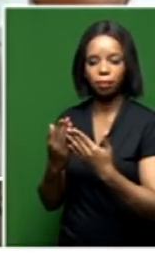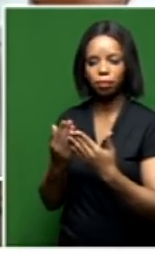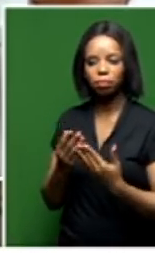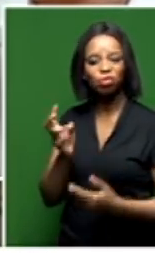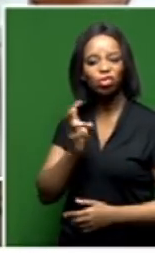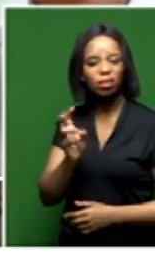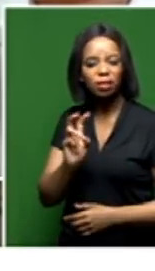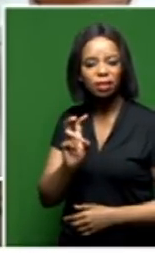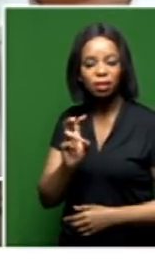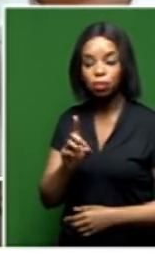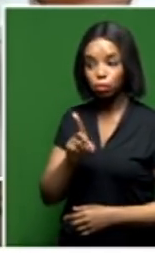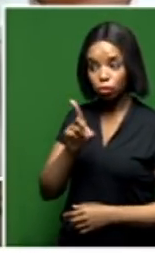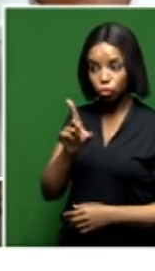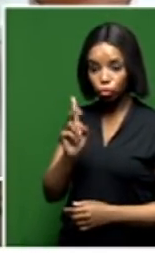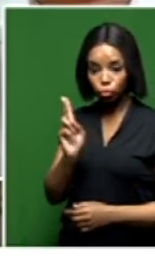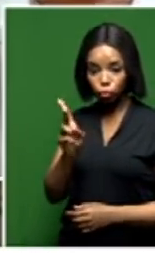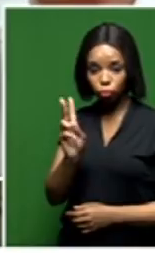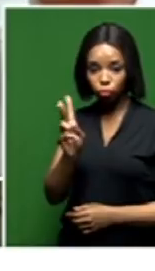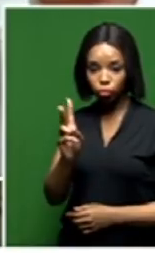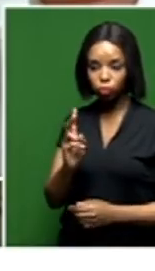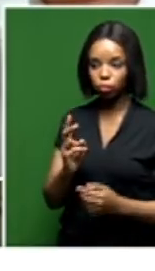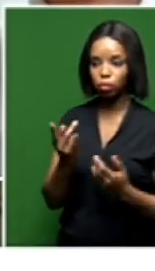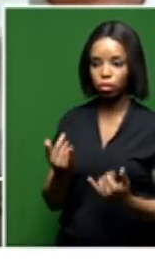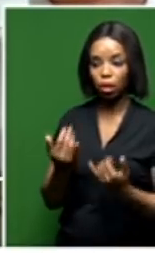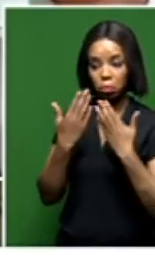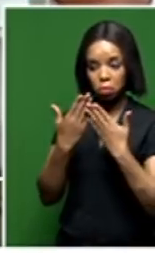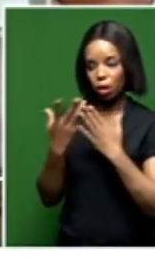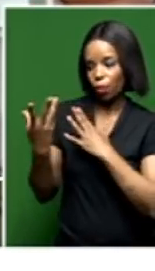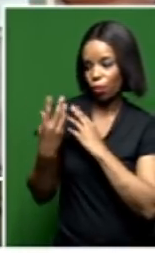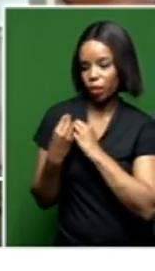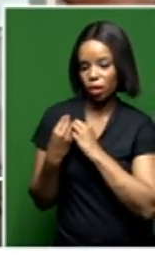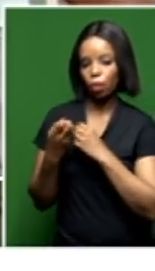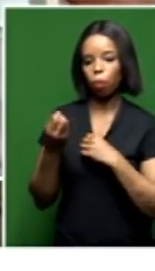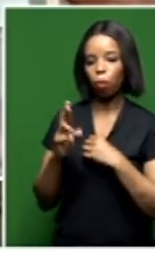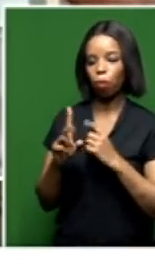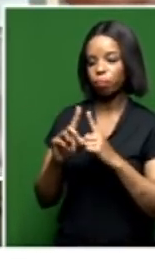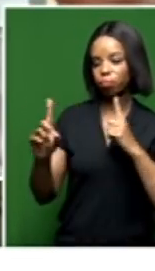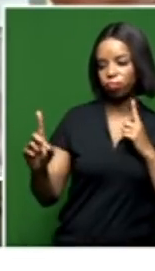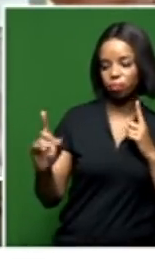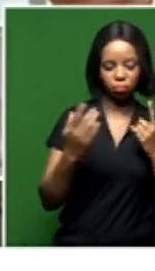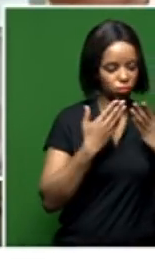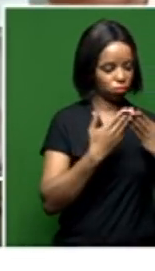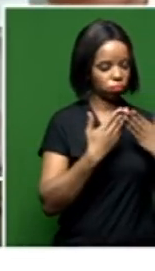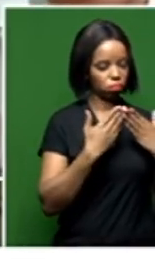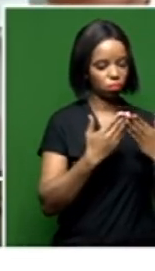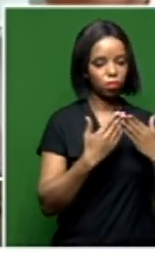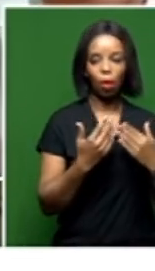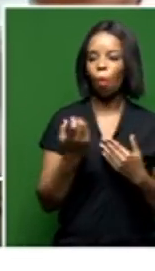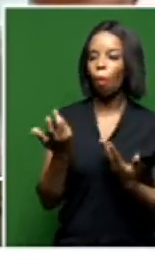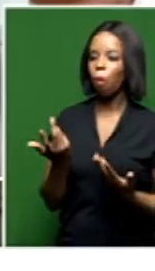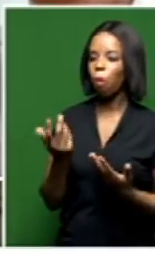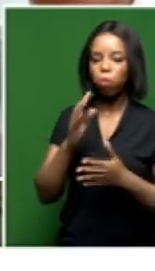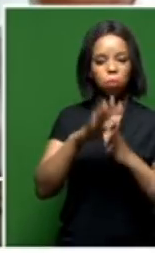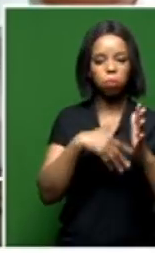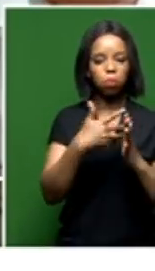like? I mean, are you both sort of studying together, or do you study separately? Do you disappear for hours on end? What does your